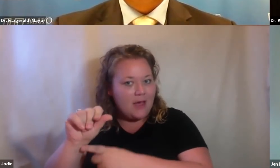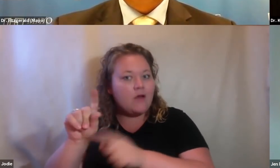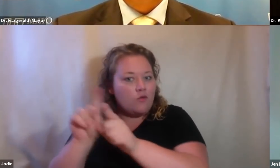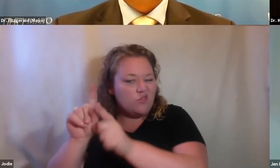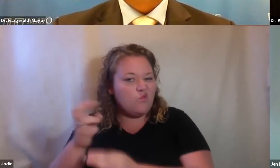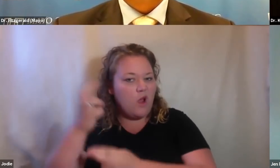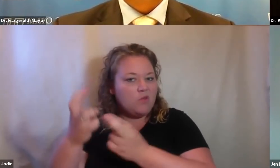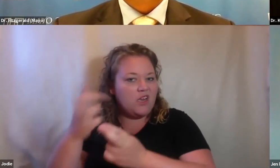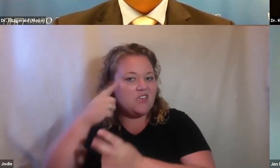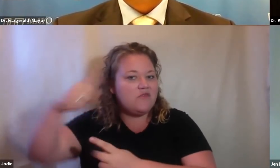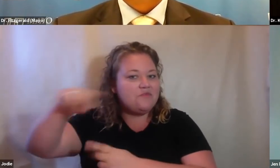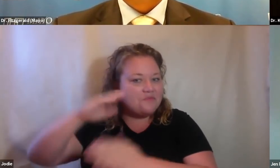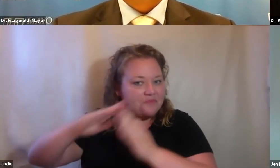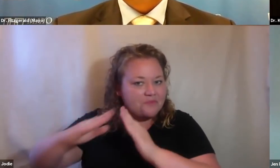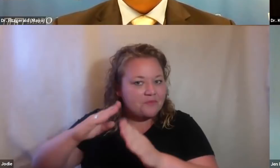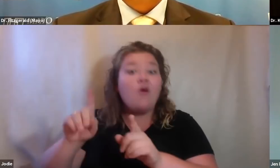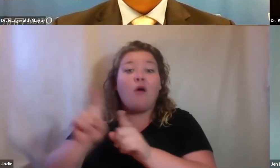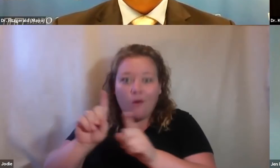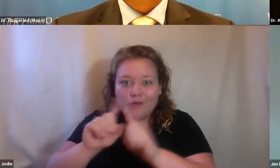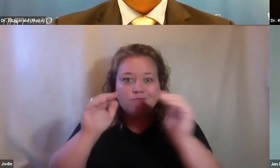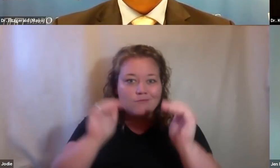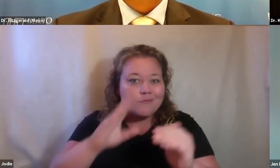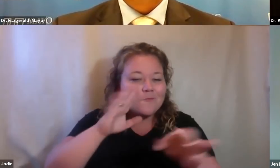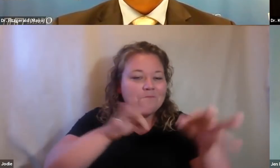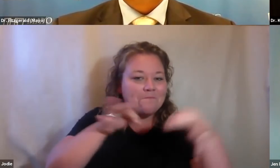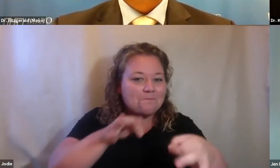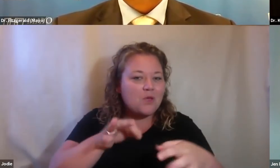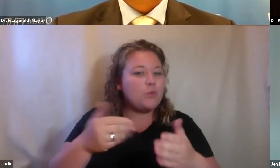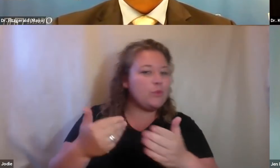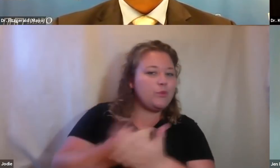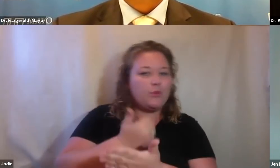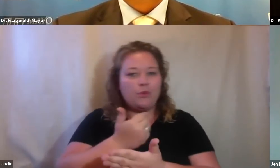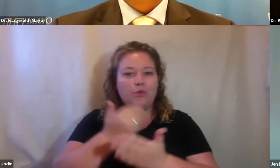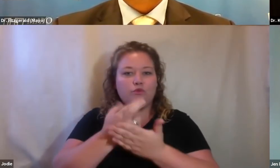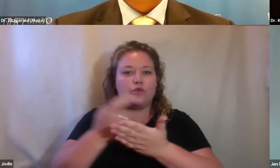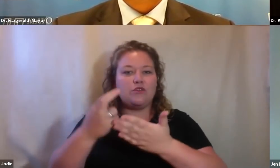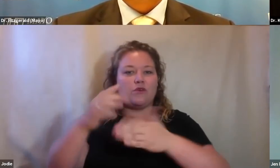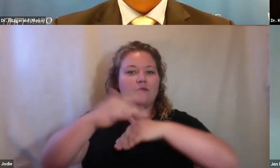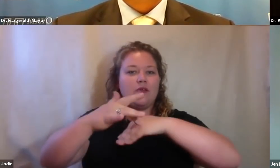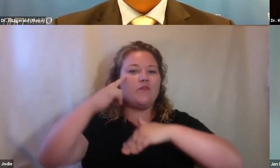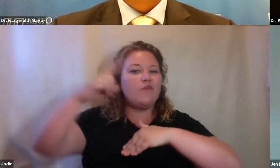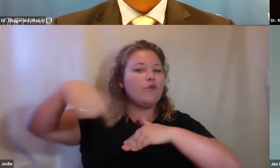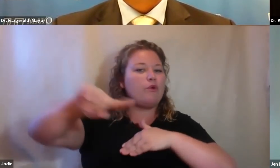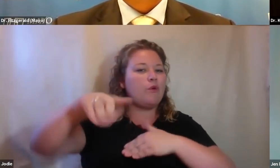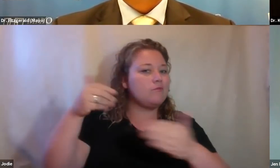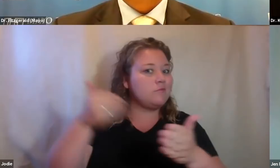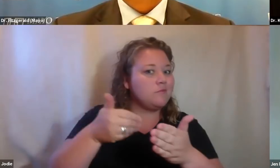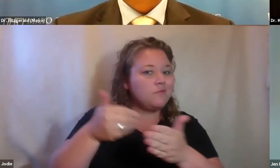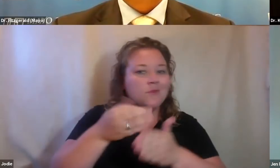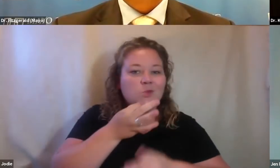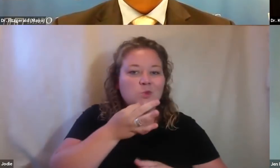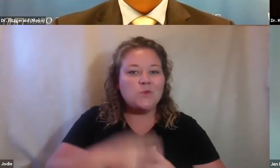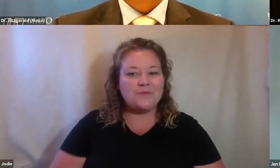brief look at a new web resource that will be available soon. So we're going to start with Dr. Kowalski. Dr. Kowalski, I'll turn it over to